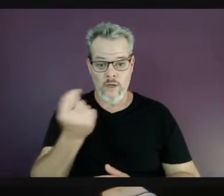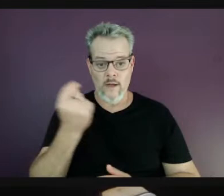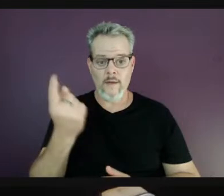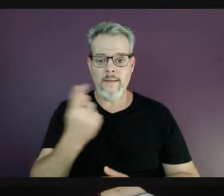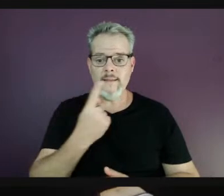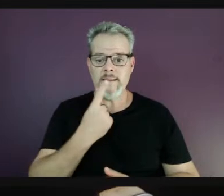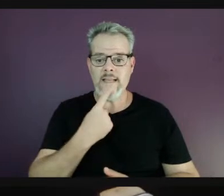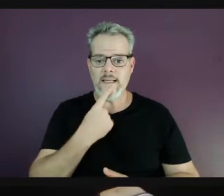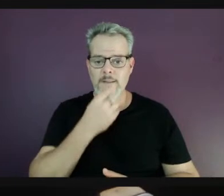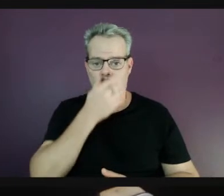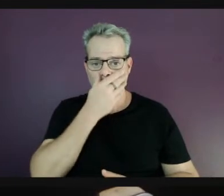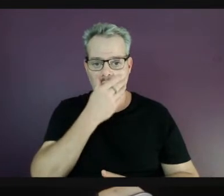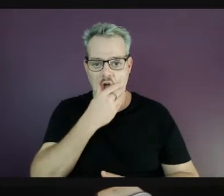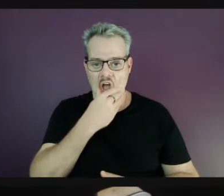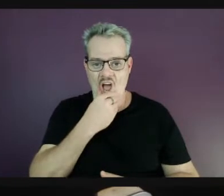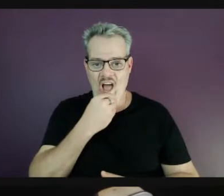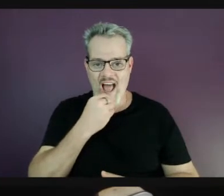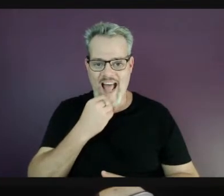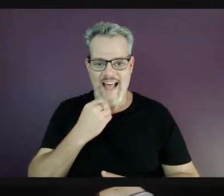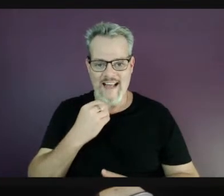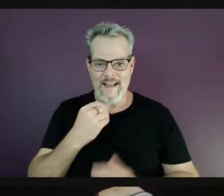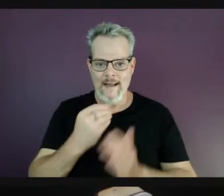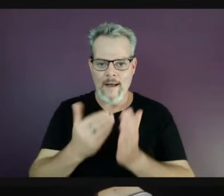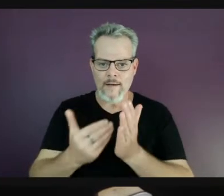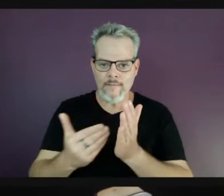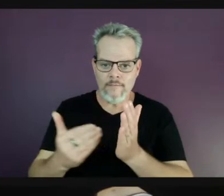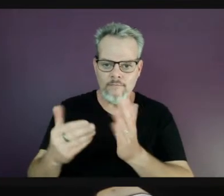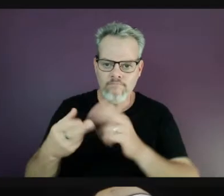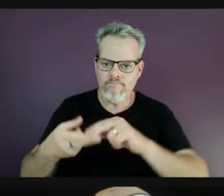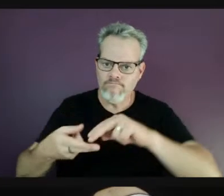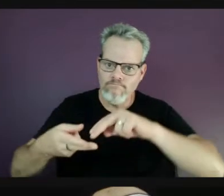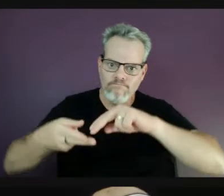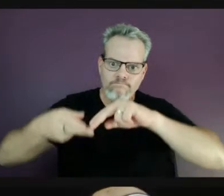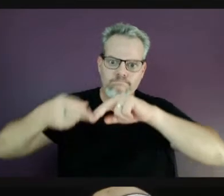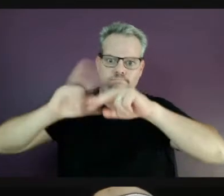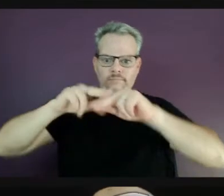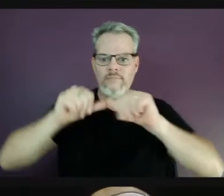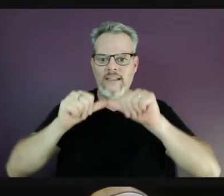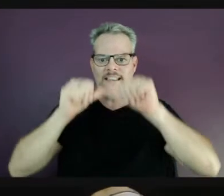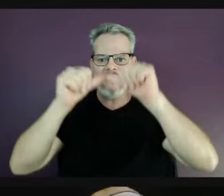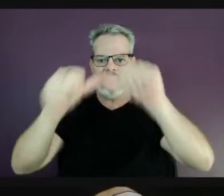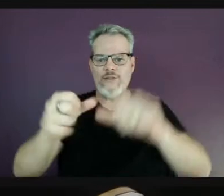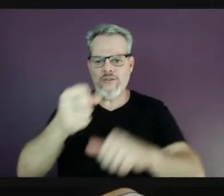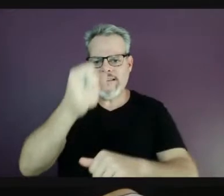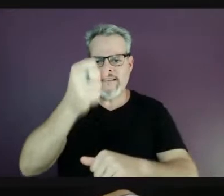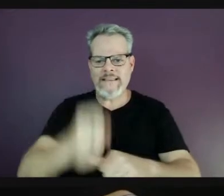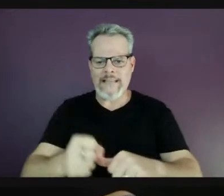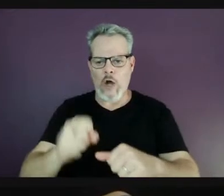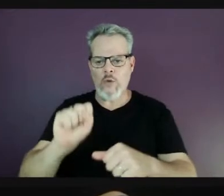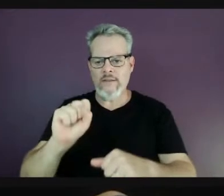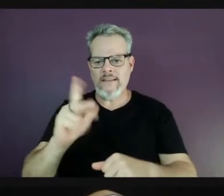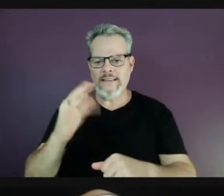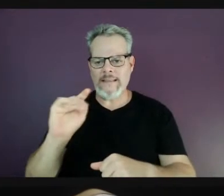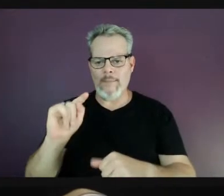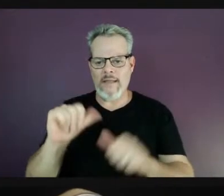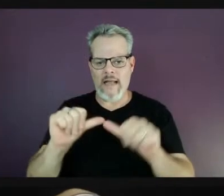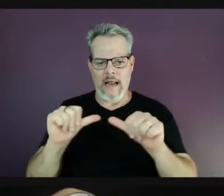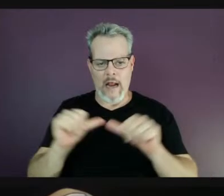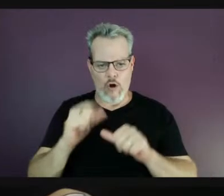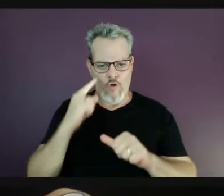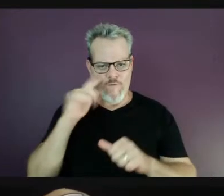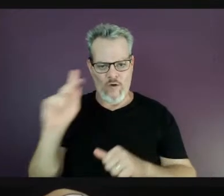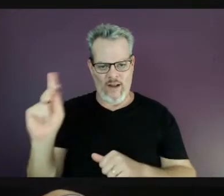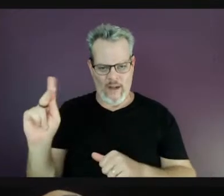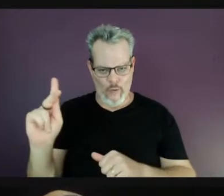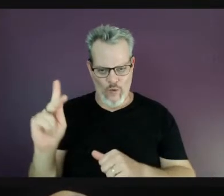They do note episodic heightened unrest continues in the South Summit area of Kilauea, and an eruption